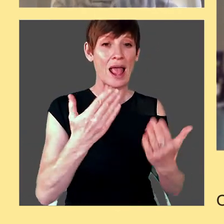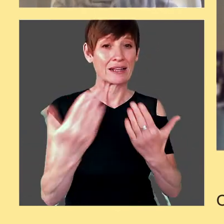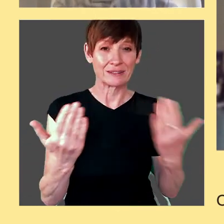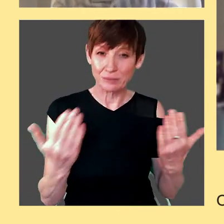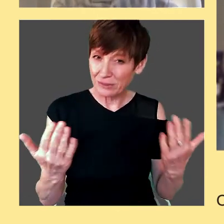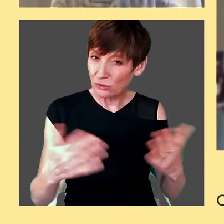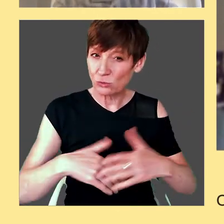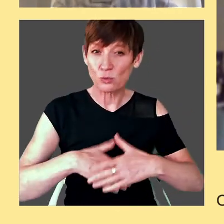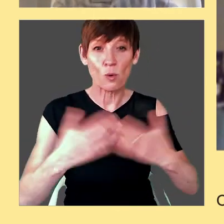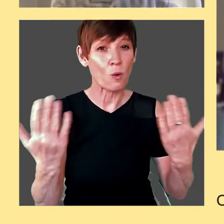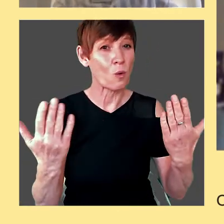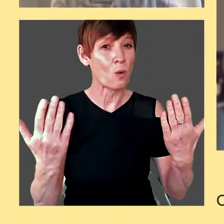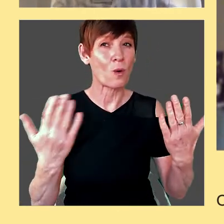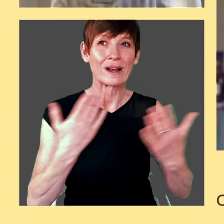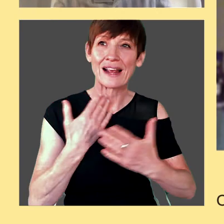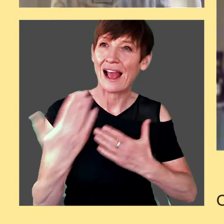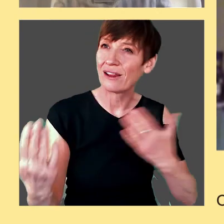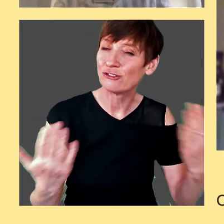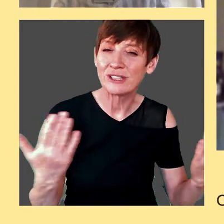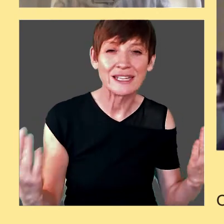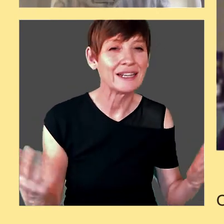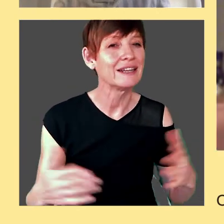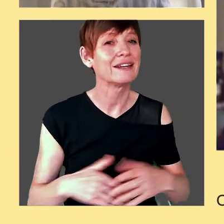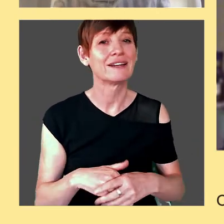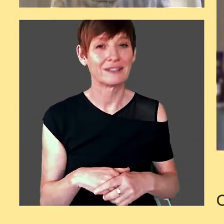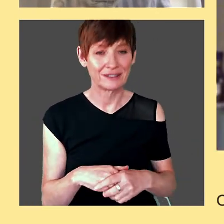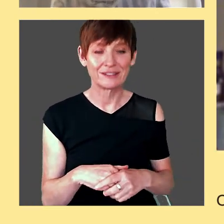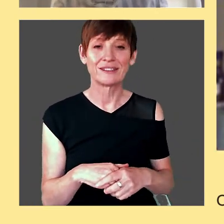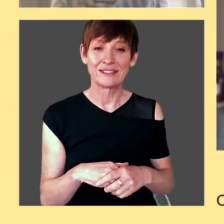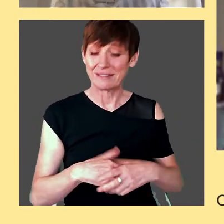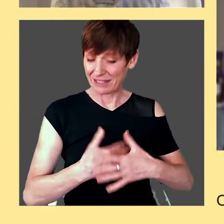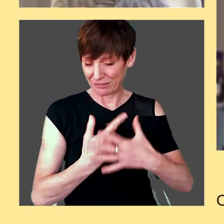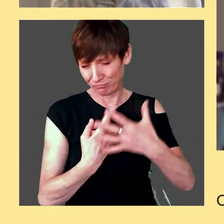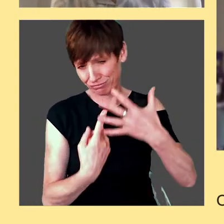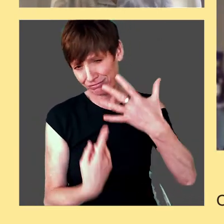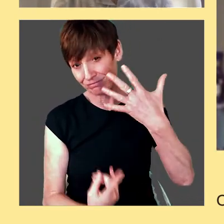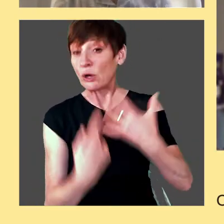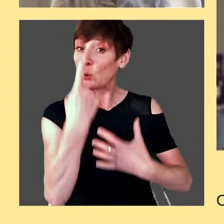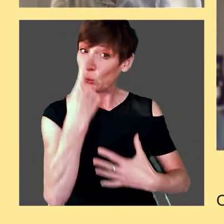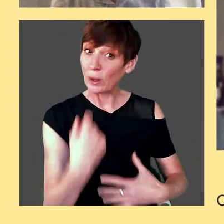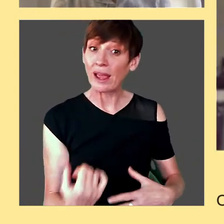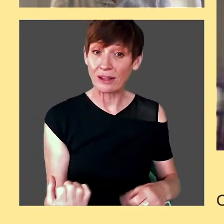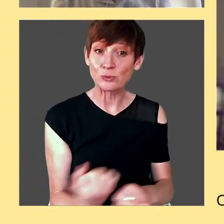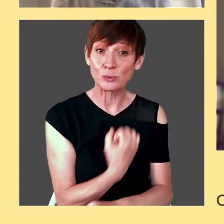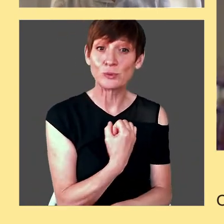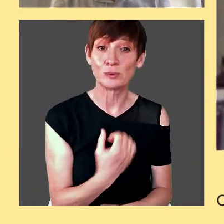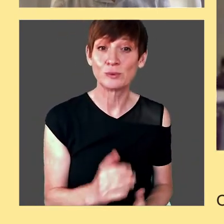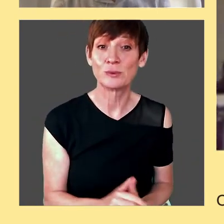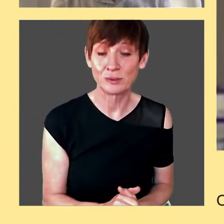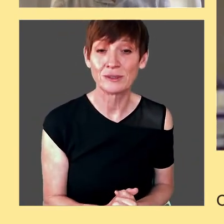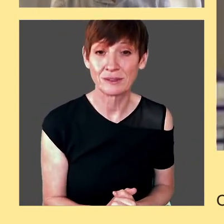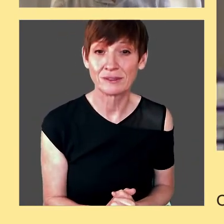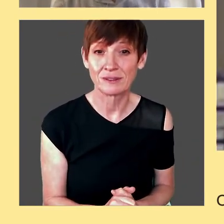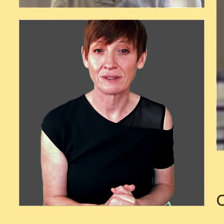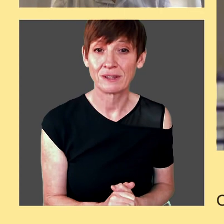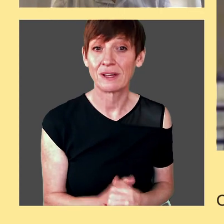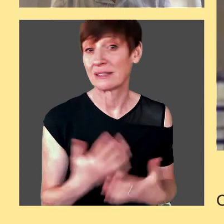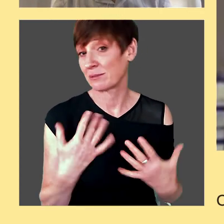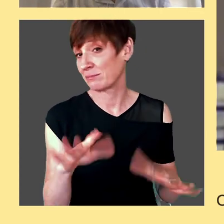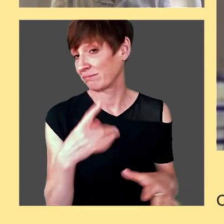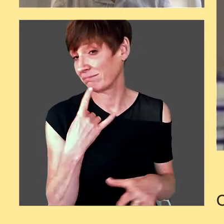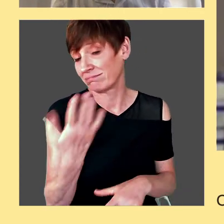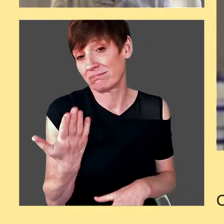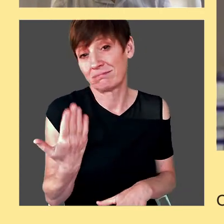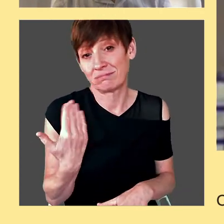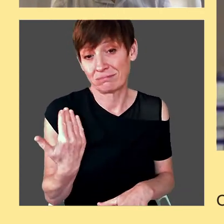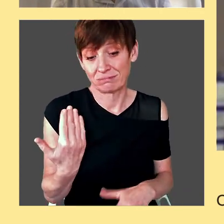some galleries or some this is a lot of things you can do. And because as I said, being